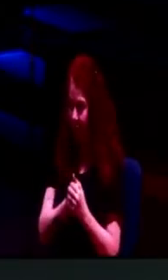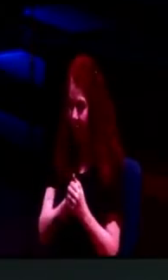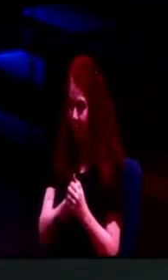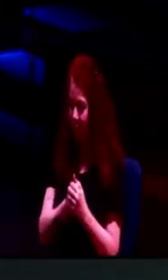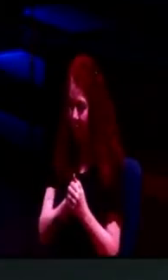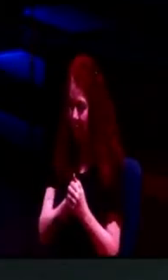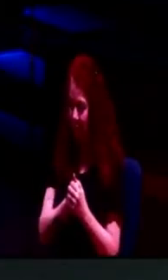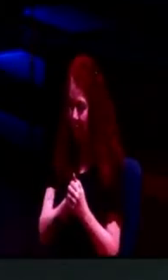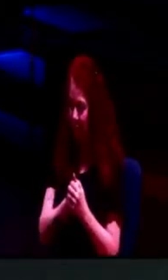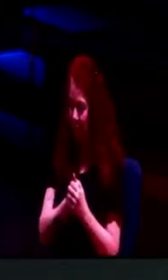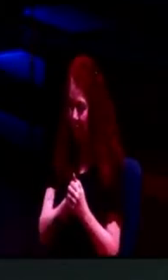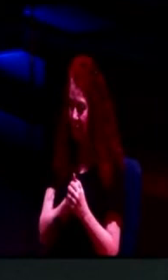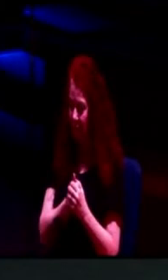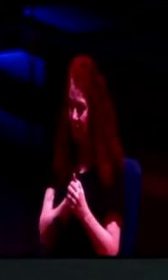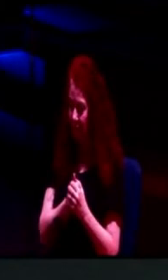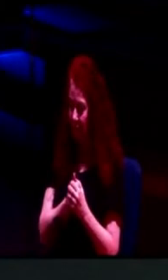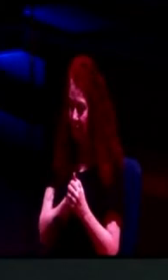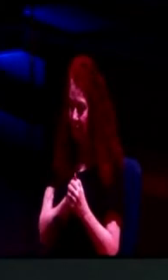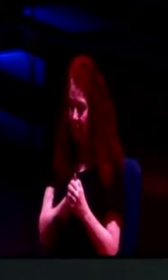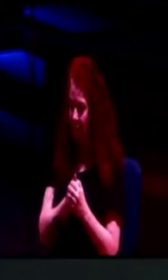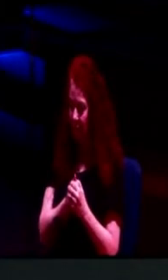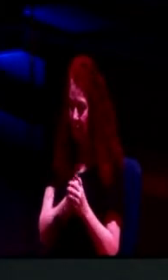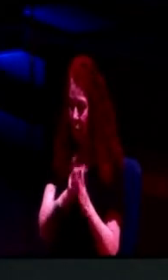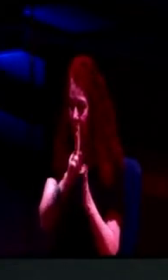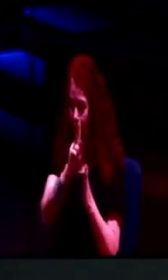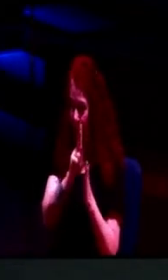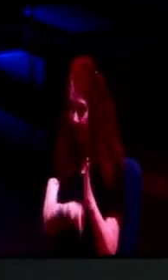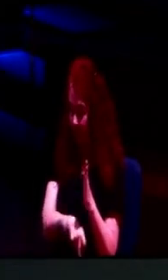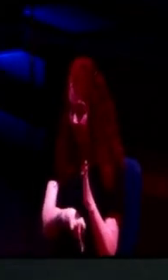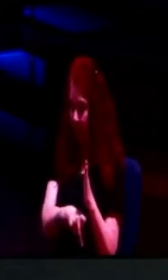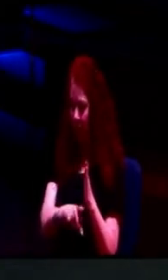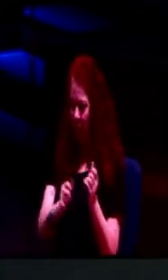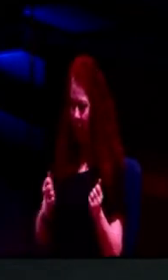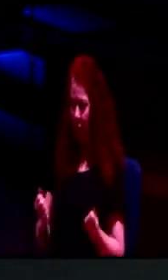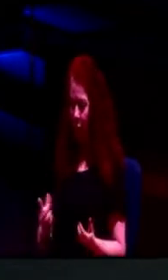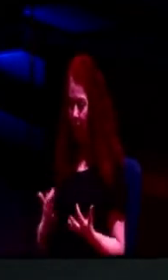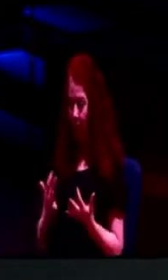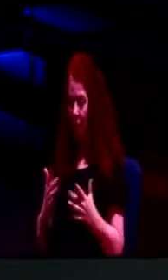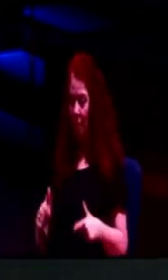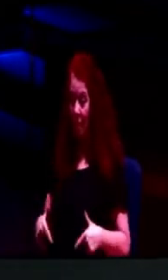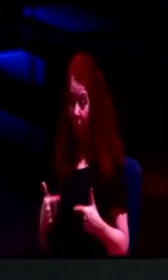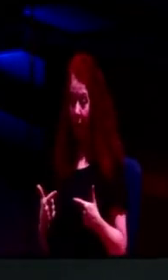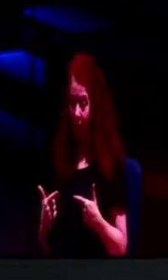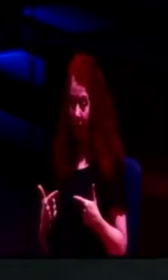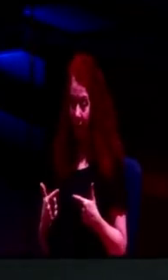they were used as torches in garden parties, being burned alive by Nero.